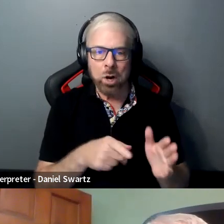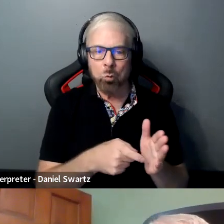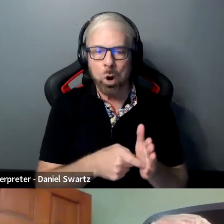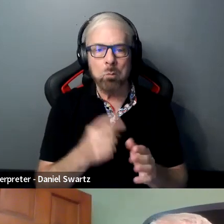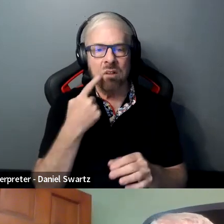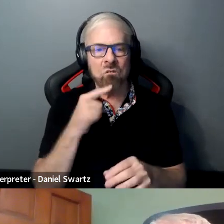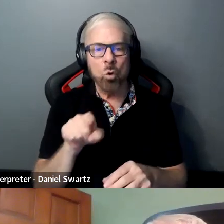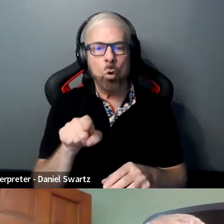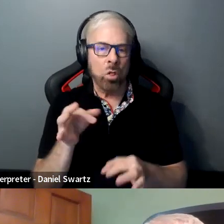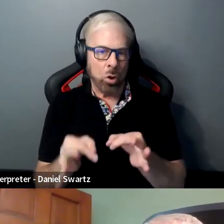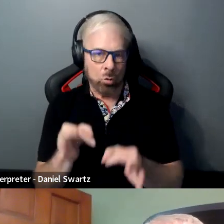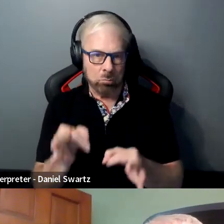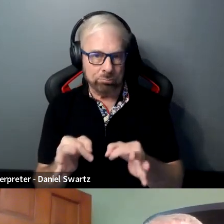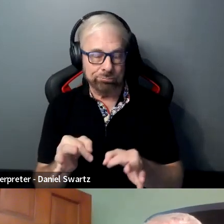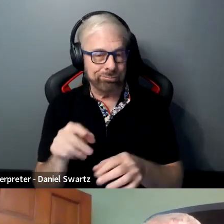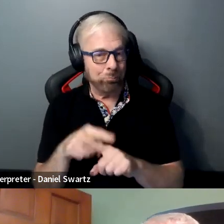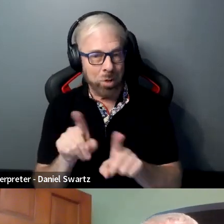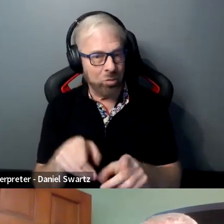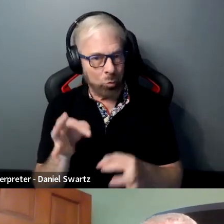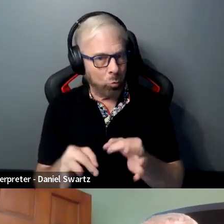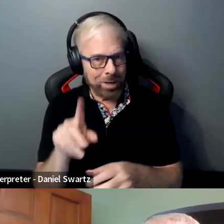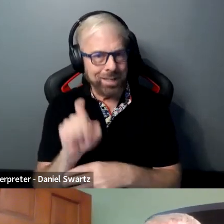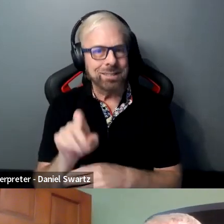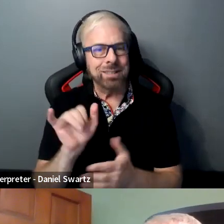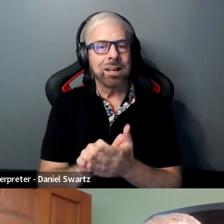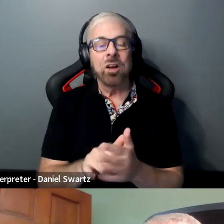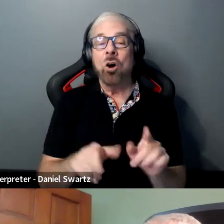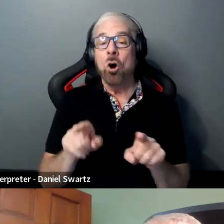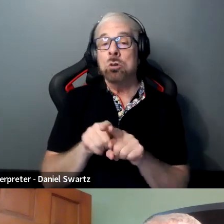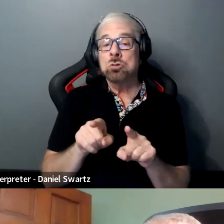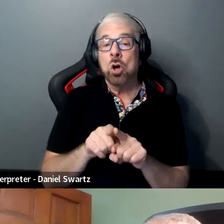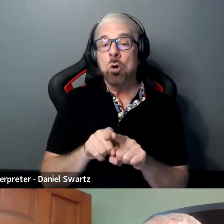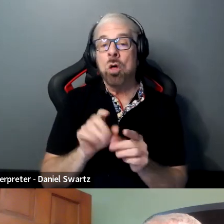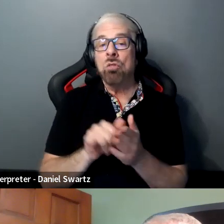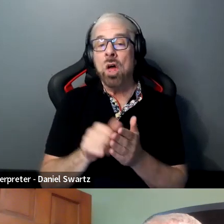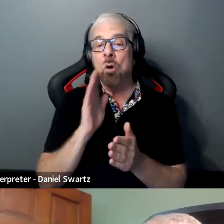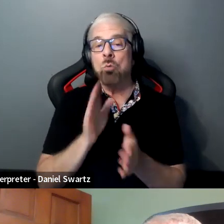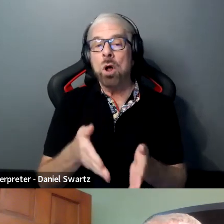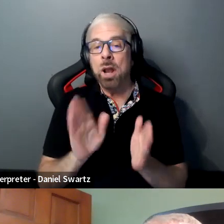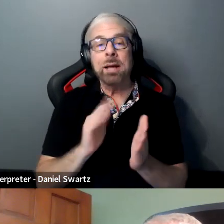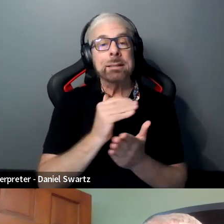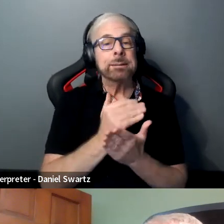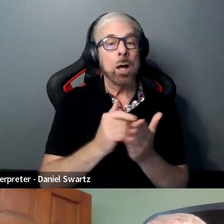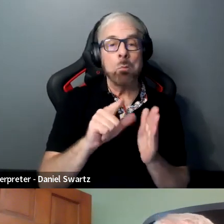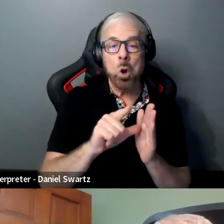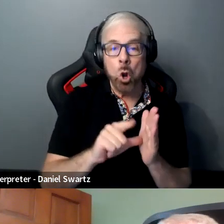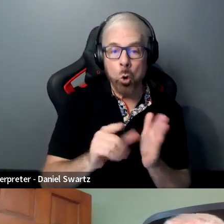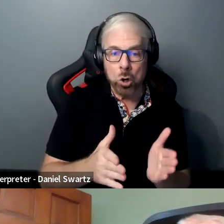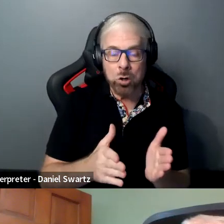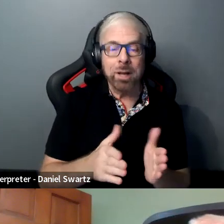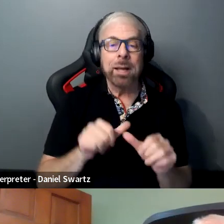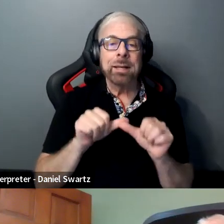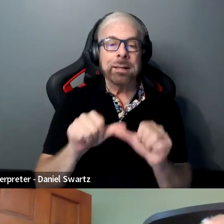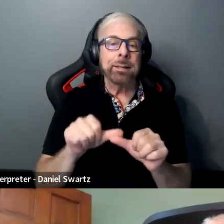court that the court needs. And also it will allow some lawyers to continue